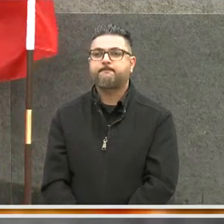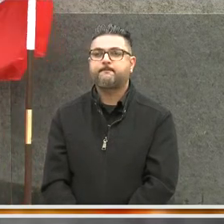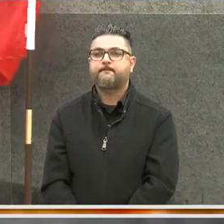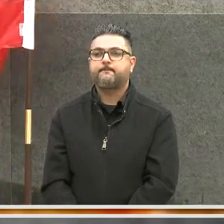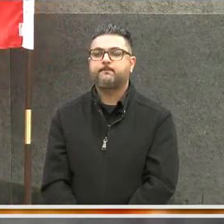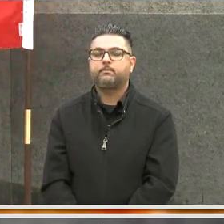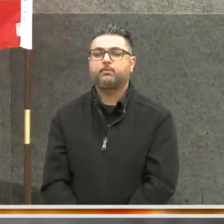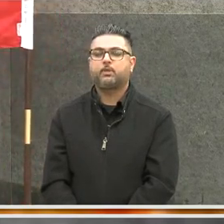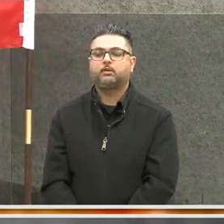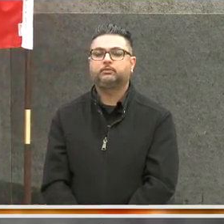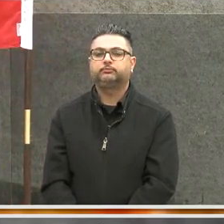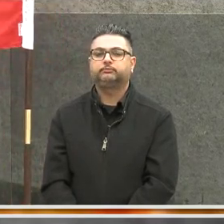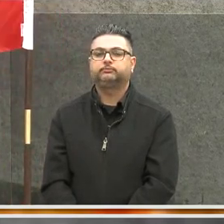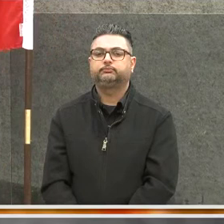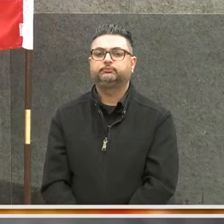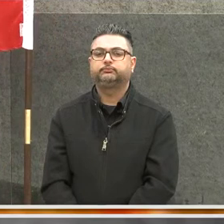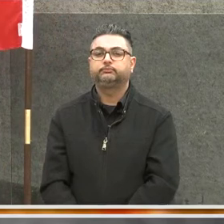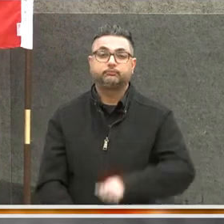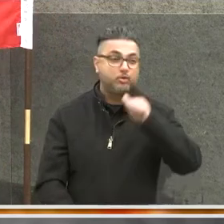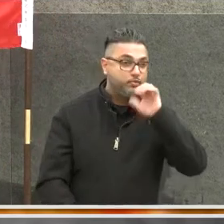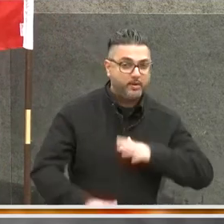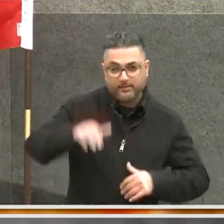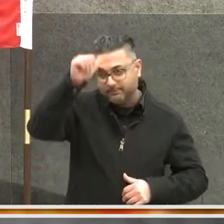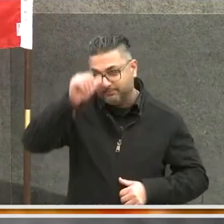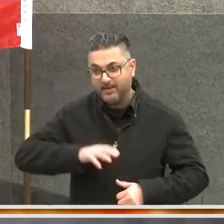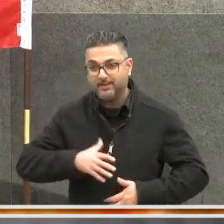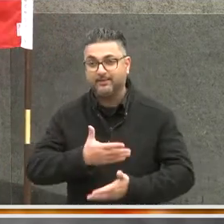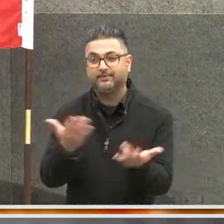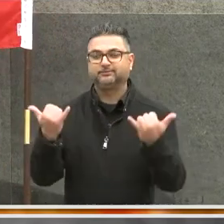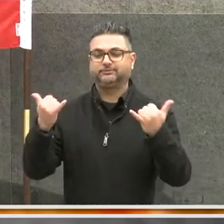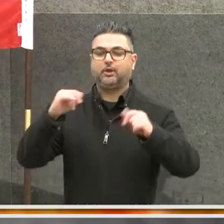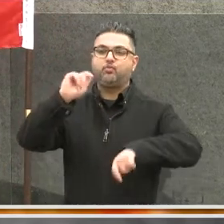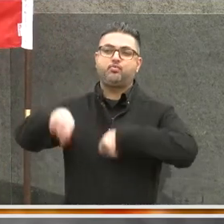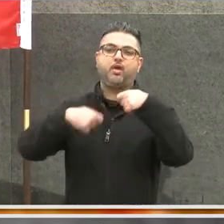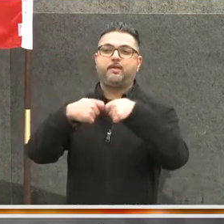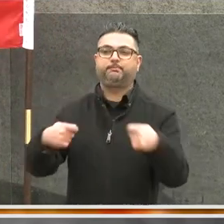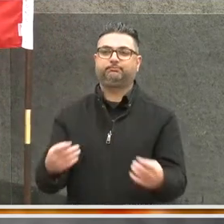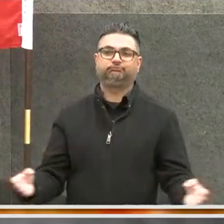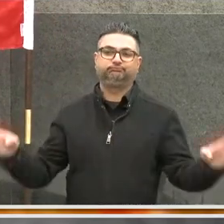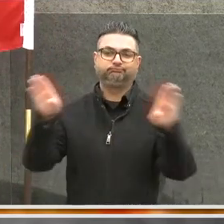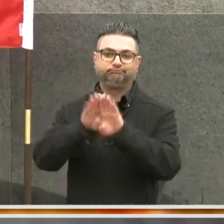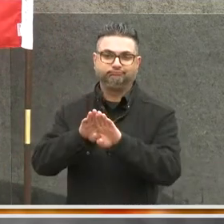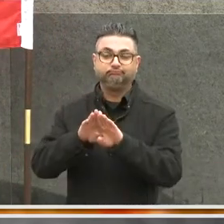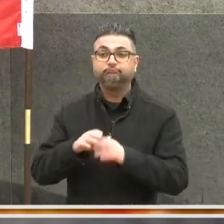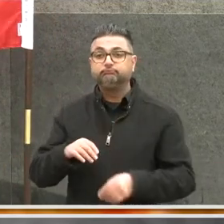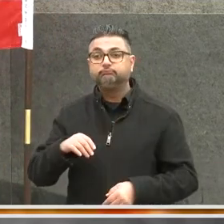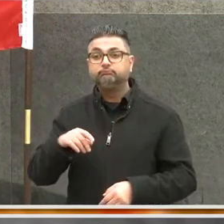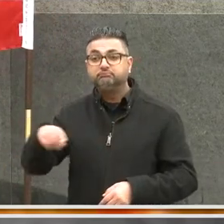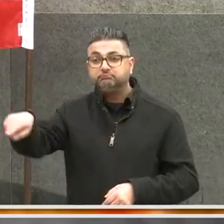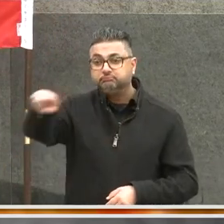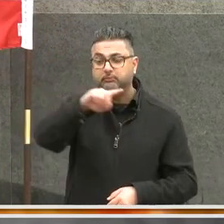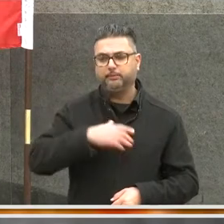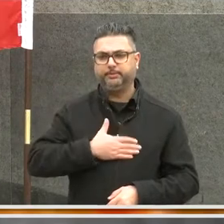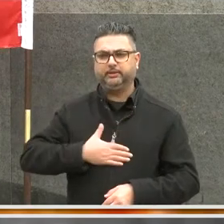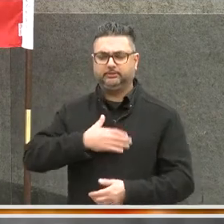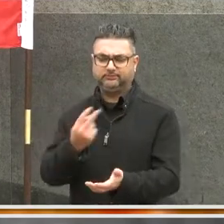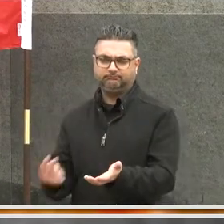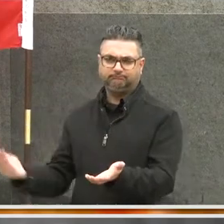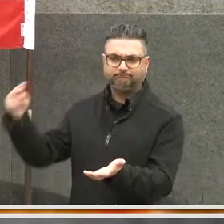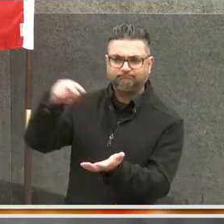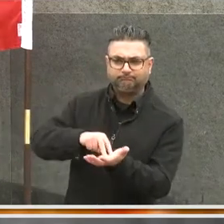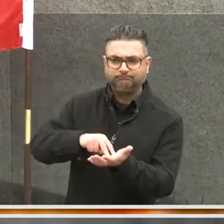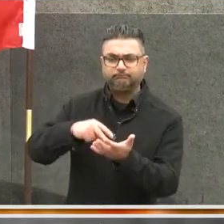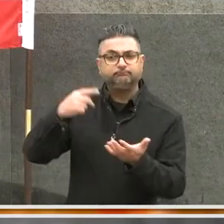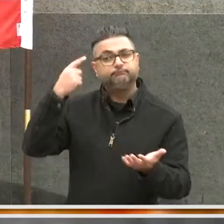Ladies and gentlemen, that concludes our program today. For those who can, please stand for the Royal Anthem. We ask that you please